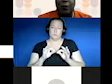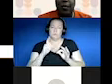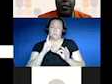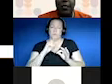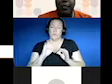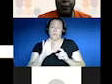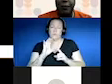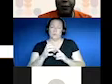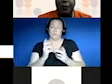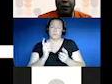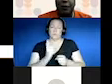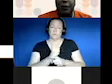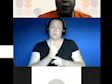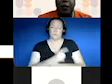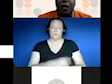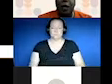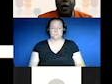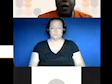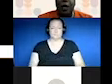cultural appropriateness.